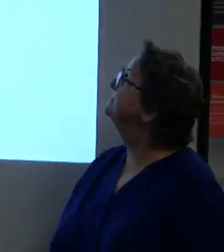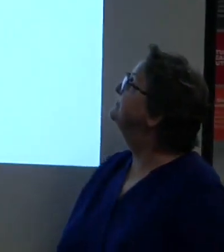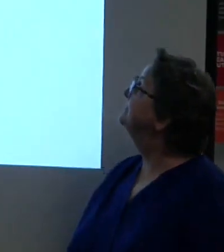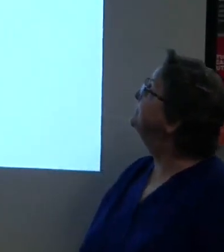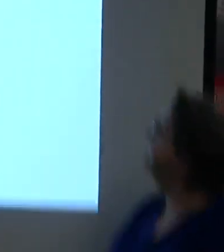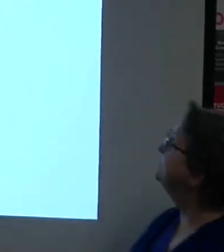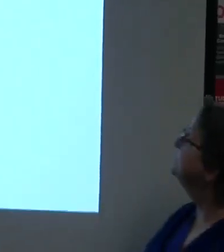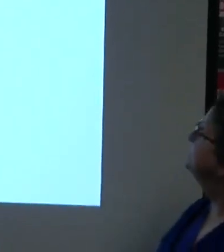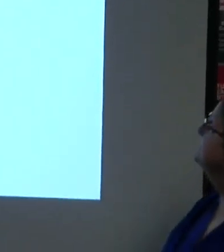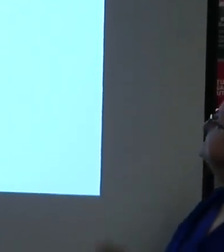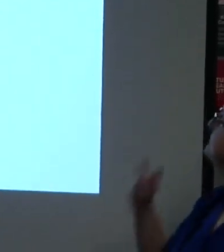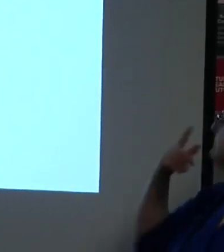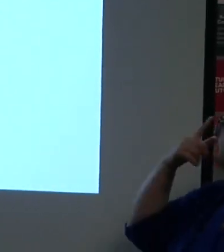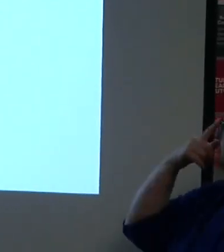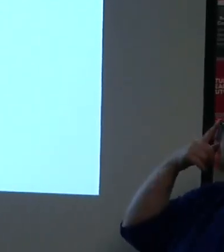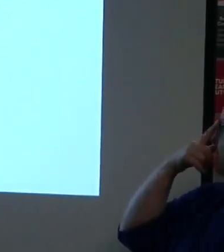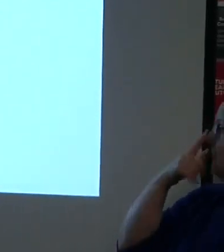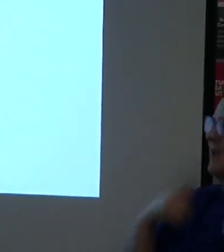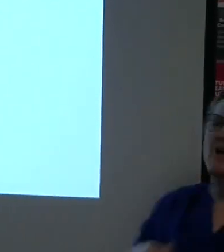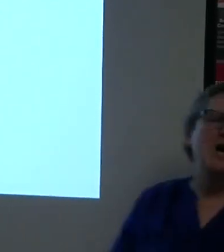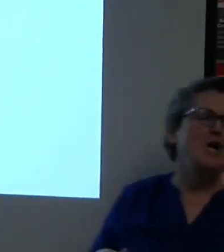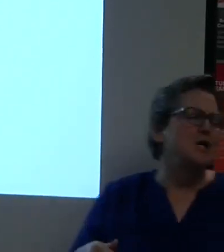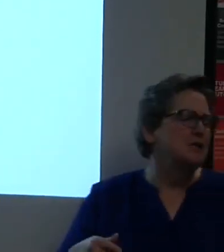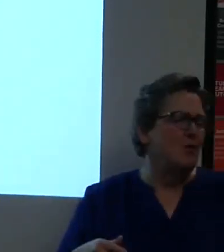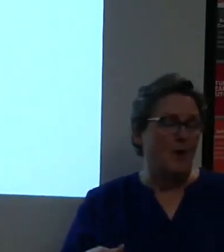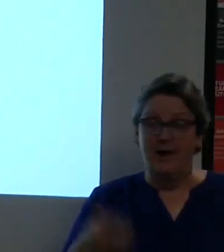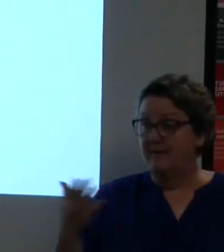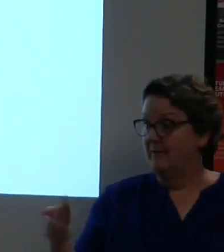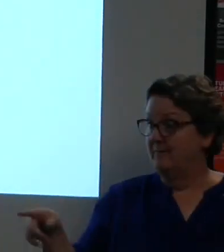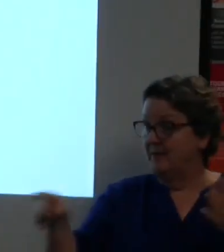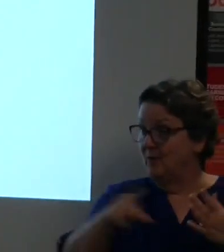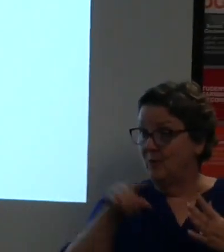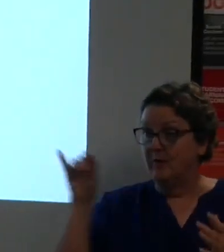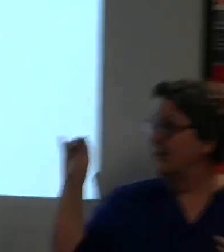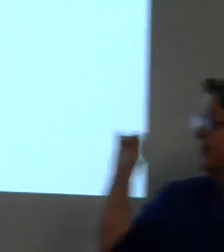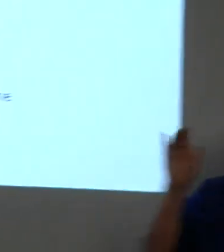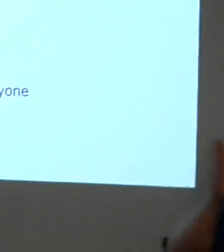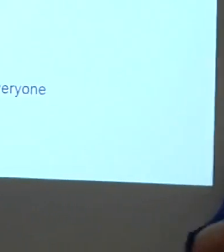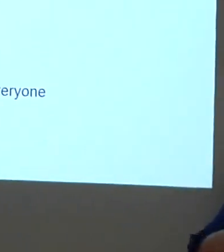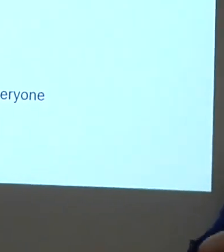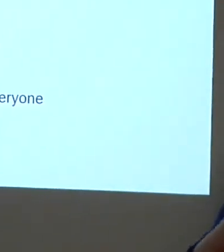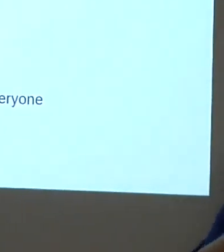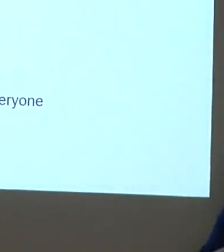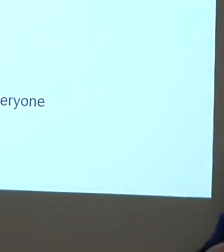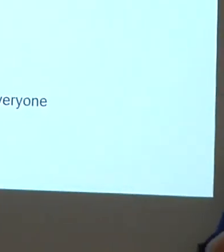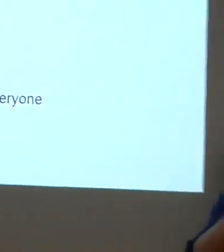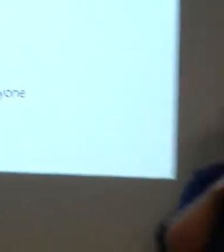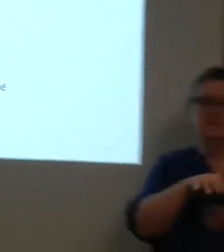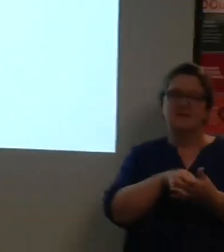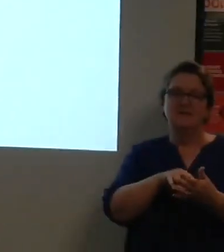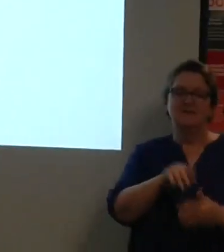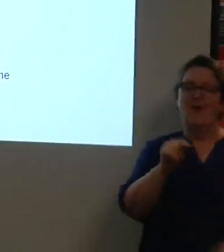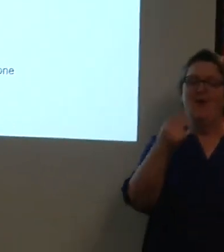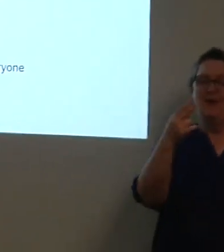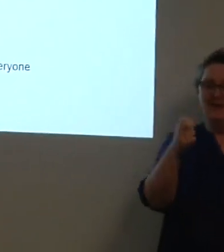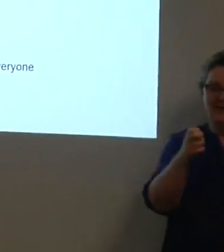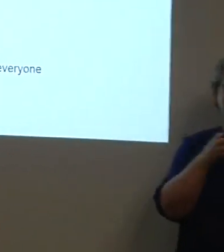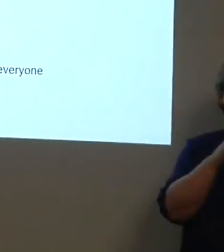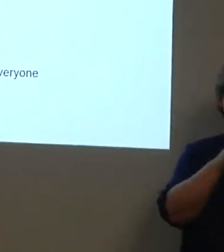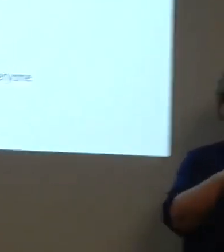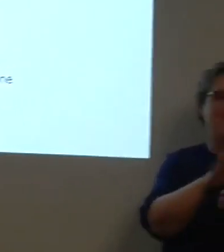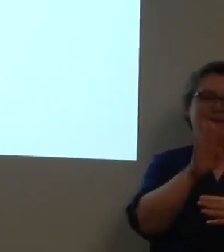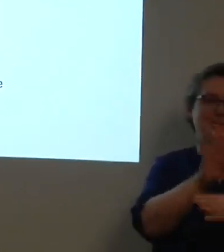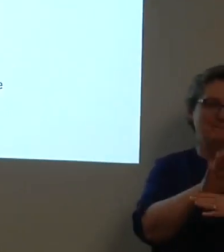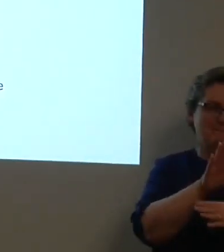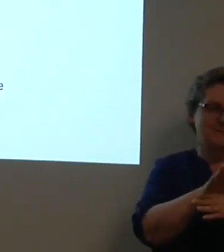All right, so why did people start doing this? You might be in one of these fields or a totally different field. Case studies are the way that business school, law